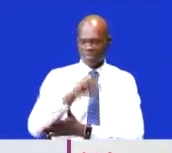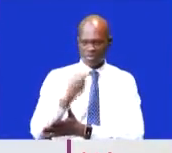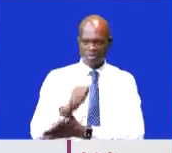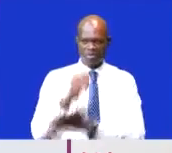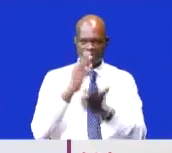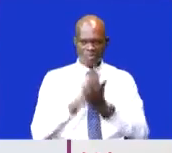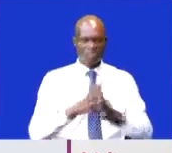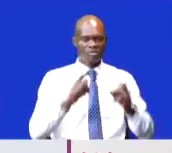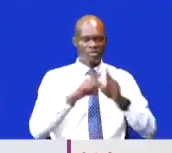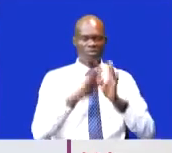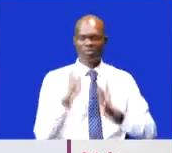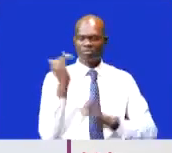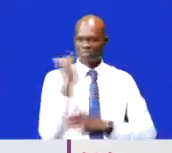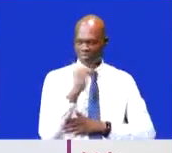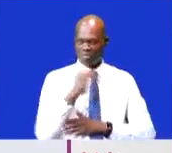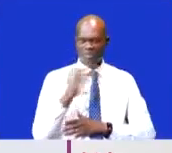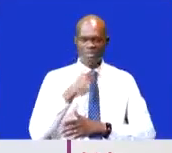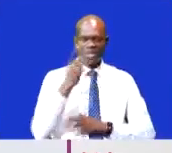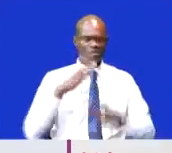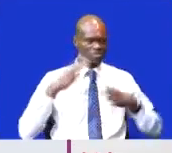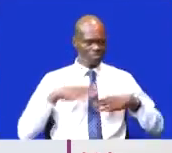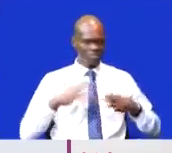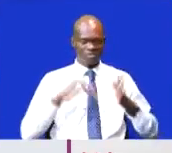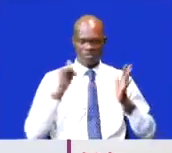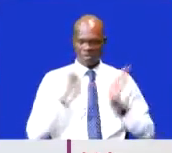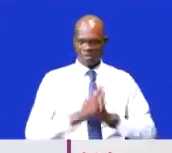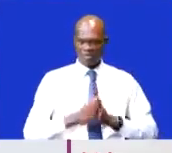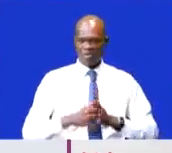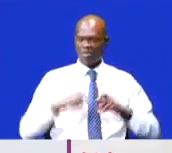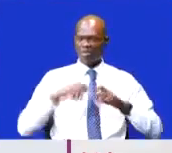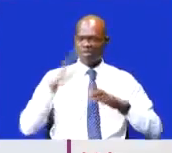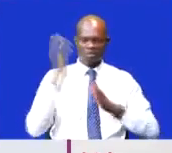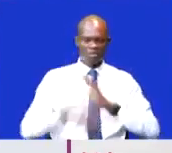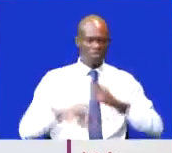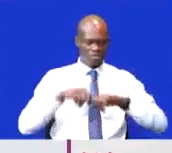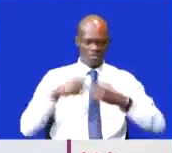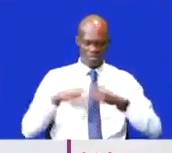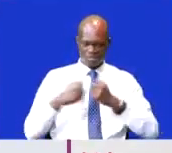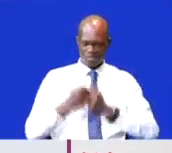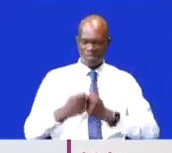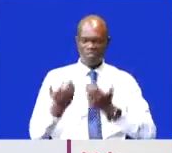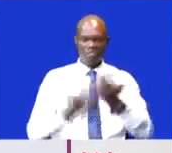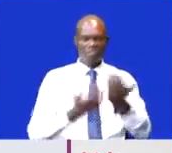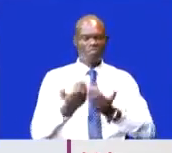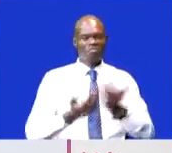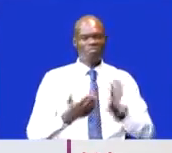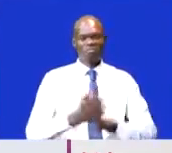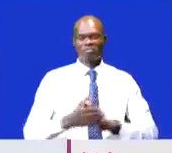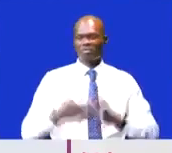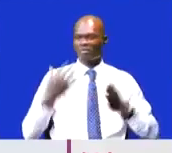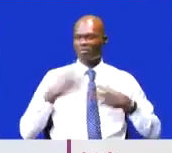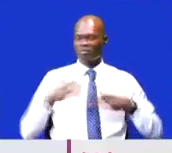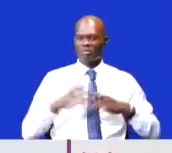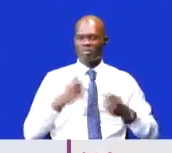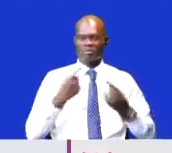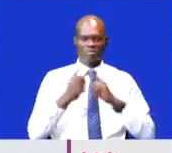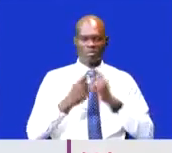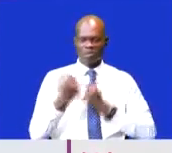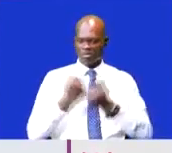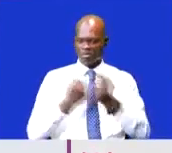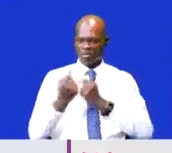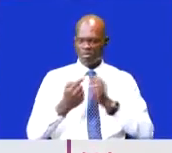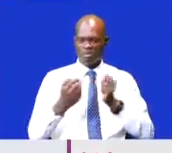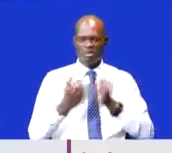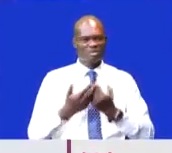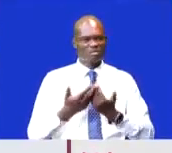goes to the street and tells people how wacha kuharibu biashara ya watu. He is talking a lot of nonsense, foolishness,